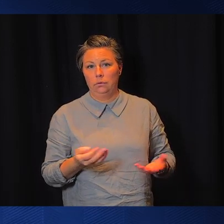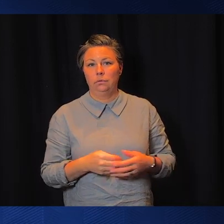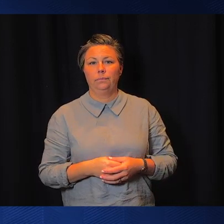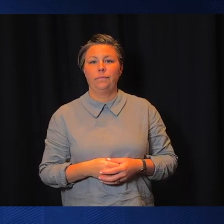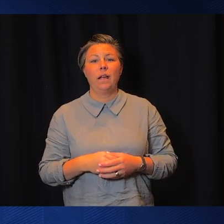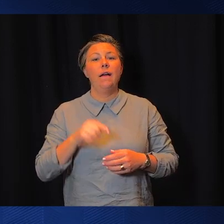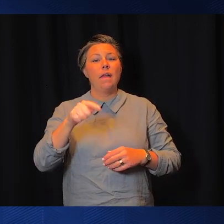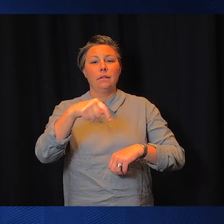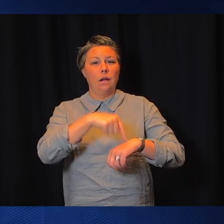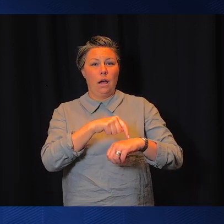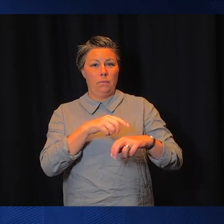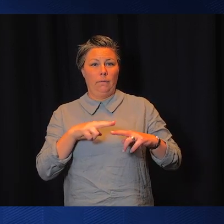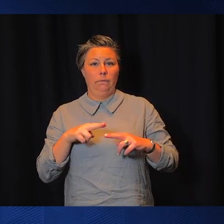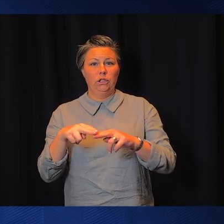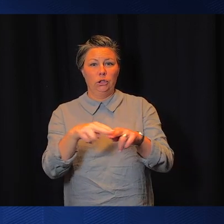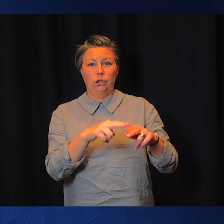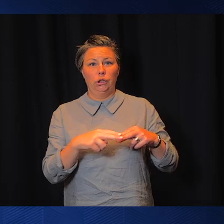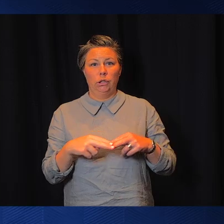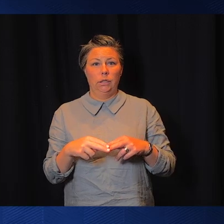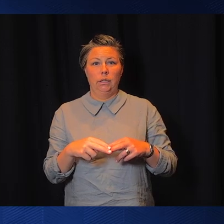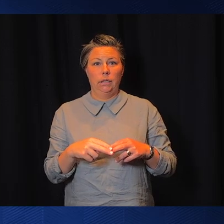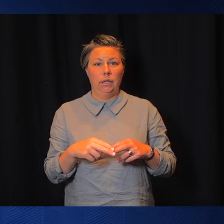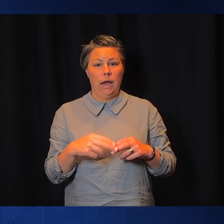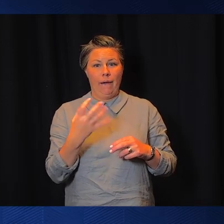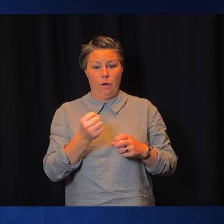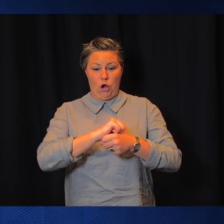at the time has like 3 waves of COVID,